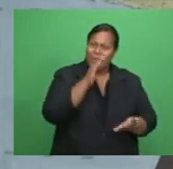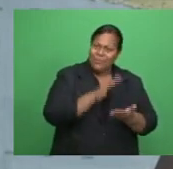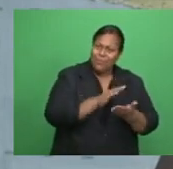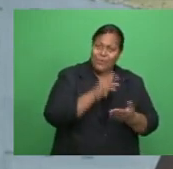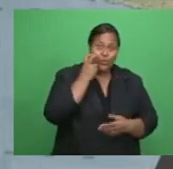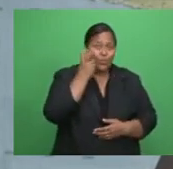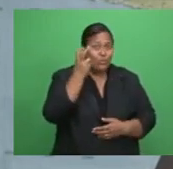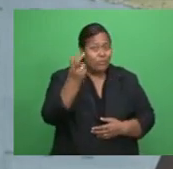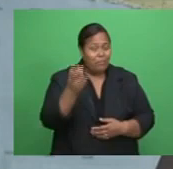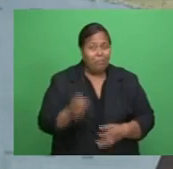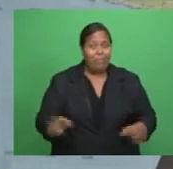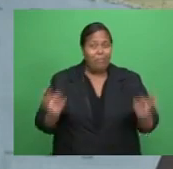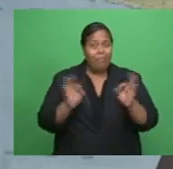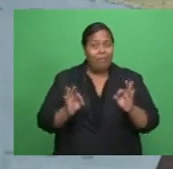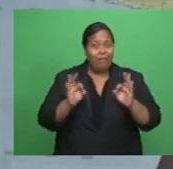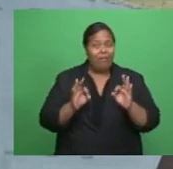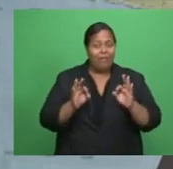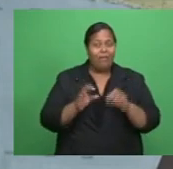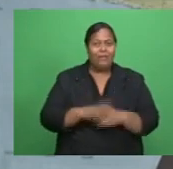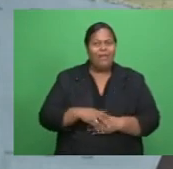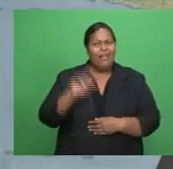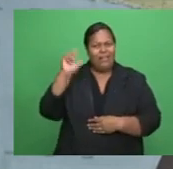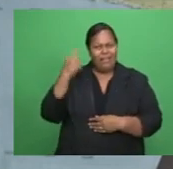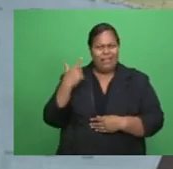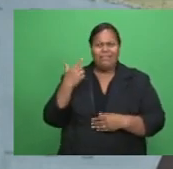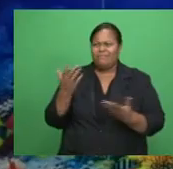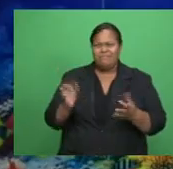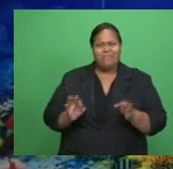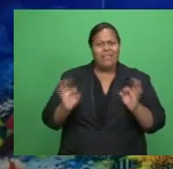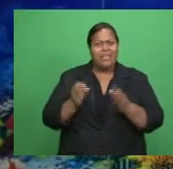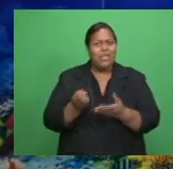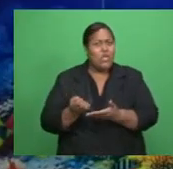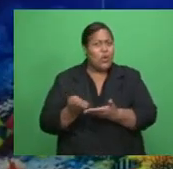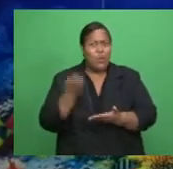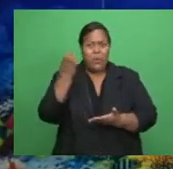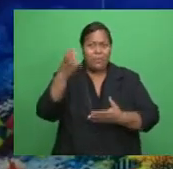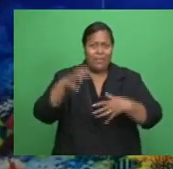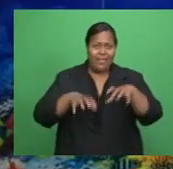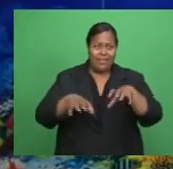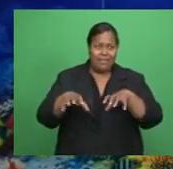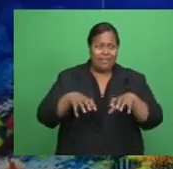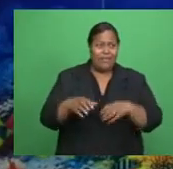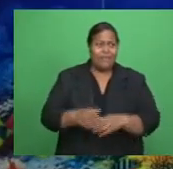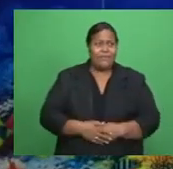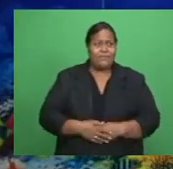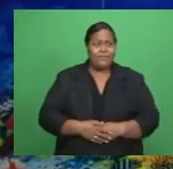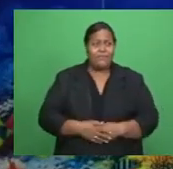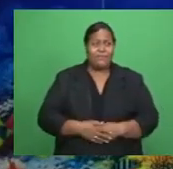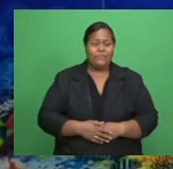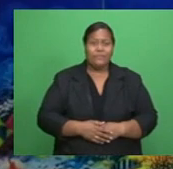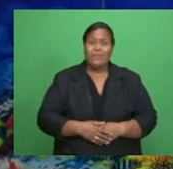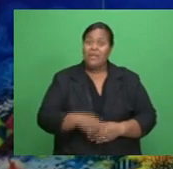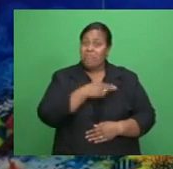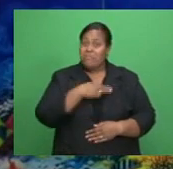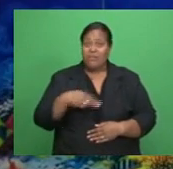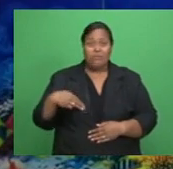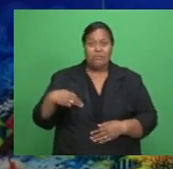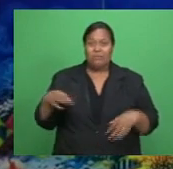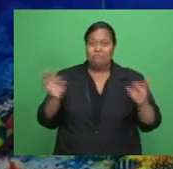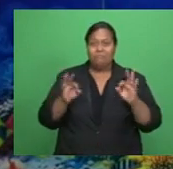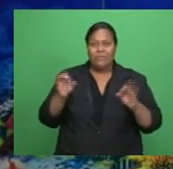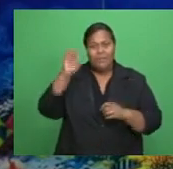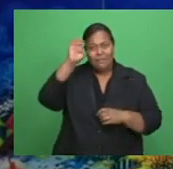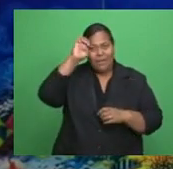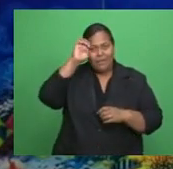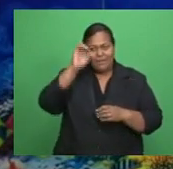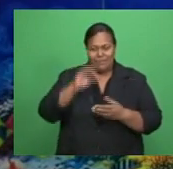down, a lot of economic activity is down. With the ministry not expecting any increase in their budget tomorrow, it will